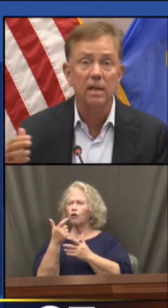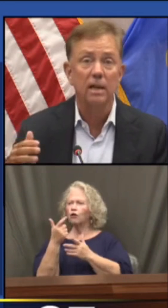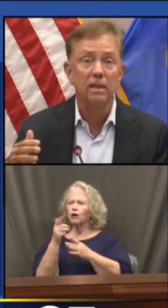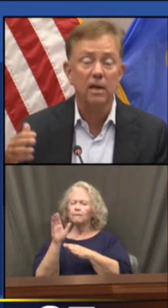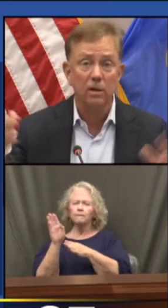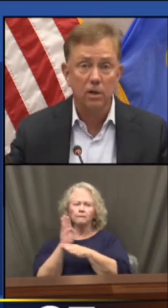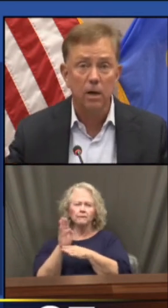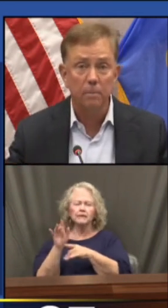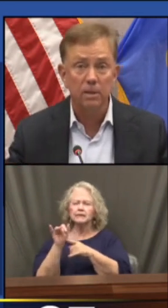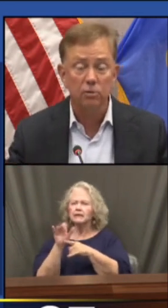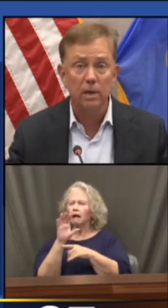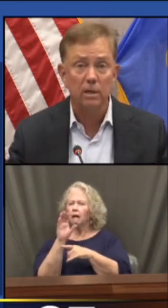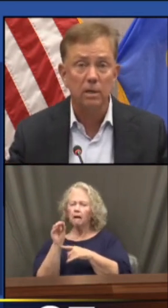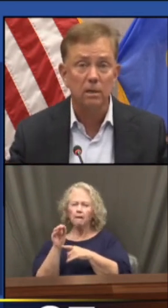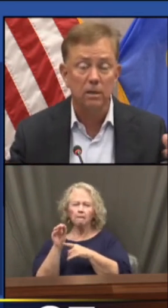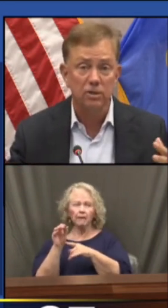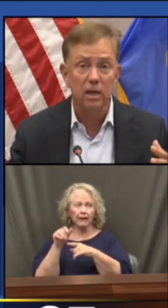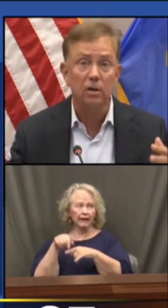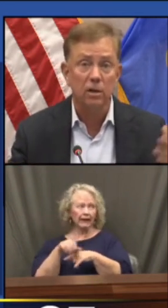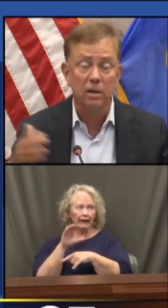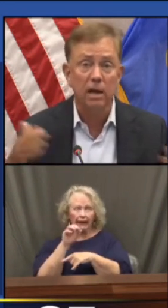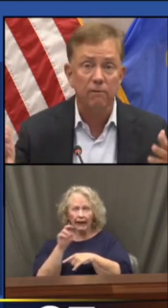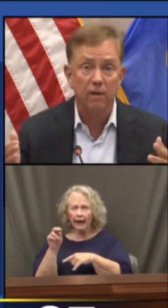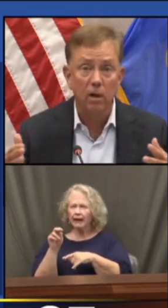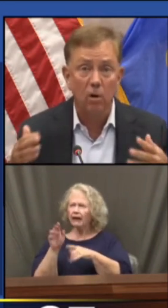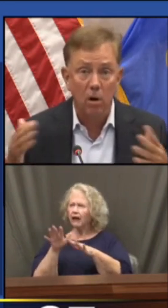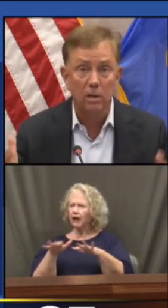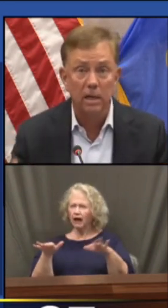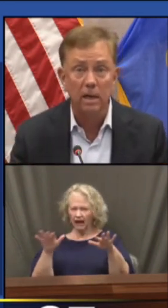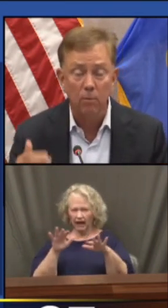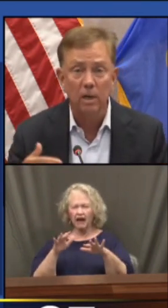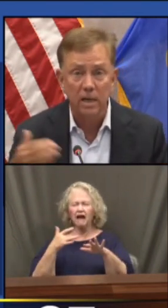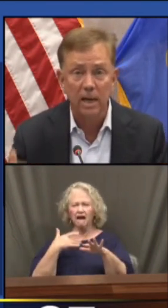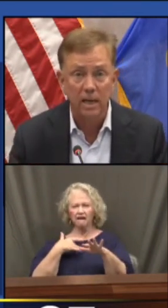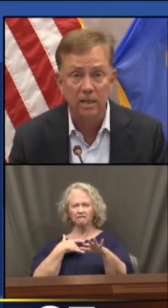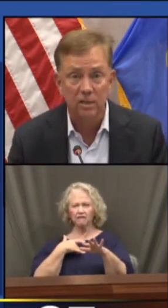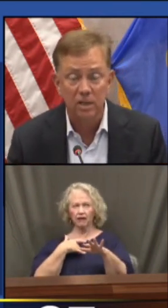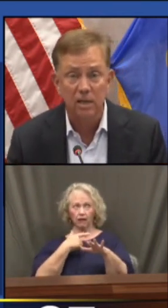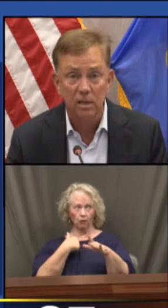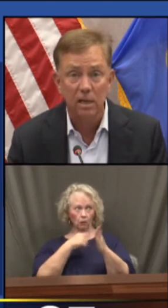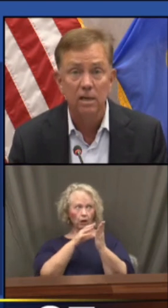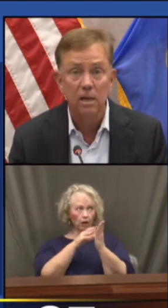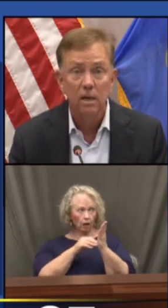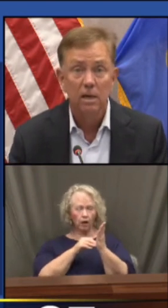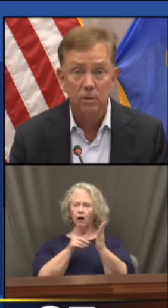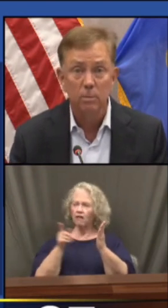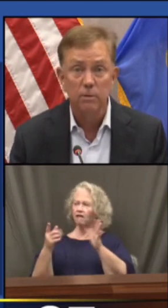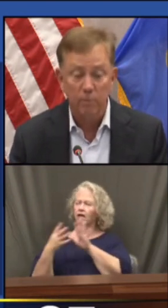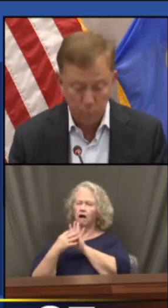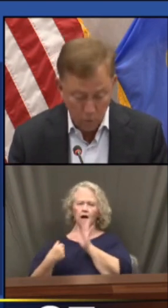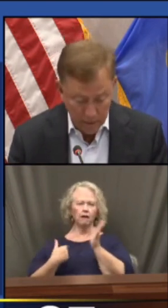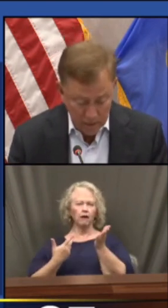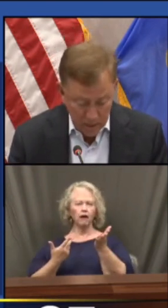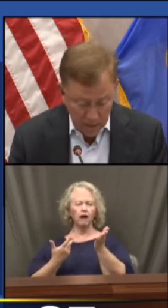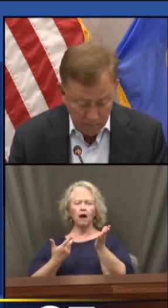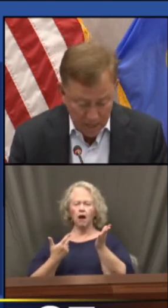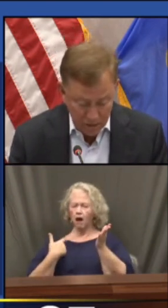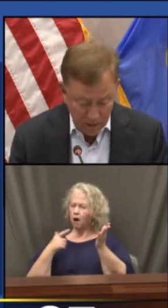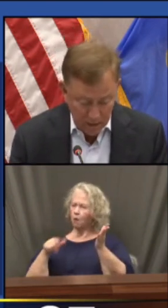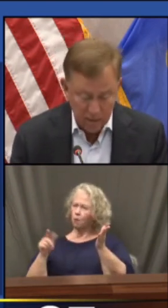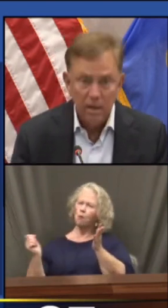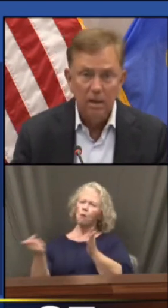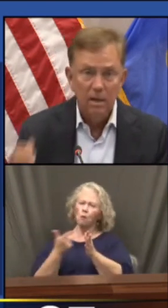our state, and I think other companies around the state are going to now follow our lead. I want Connecticut to take the lead in terms of employees